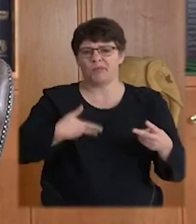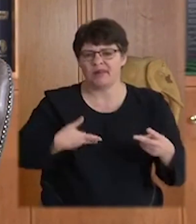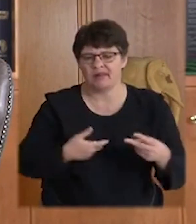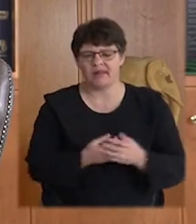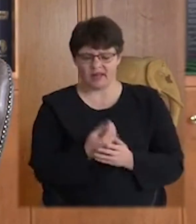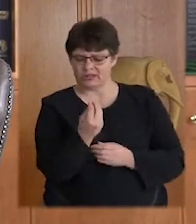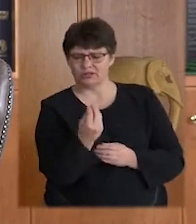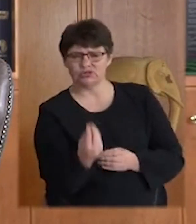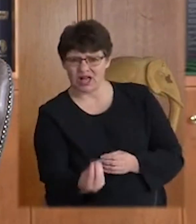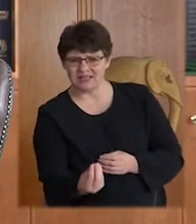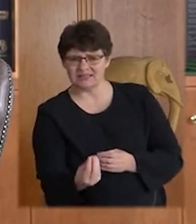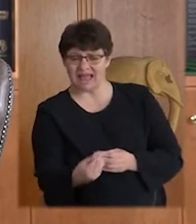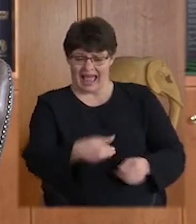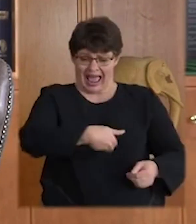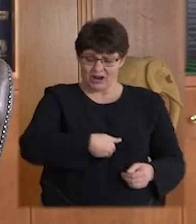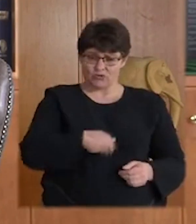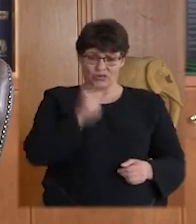or child will go hungry